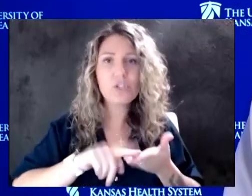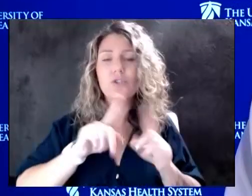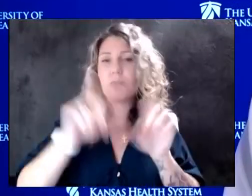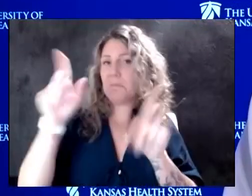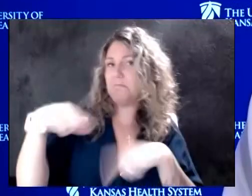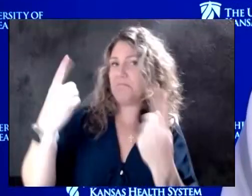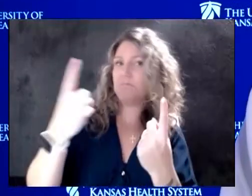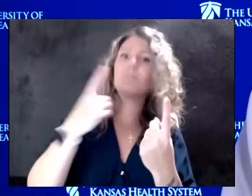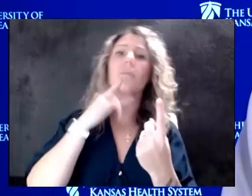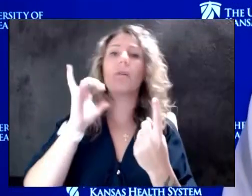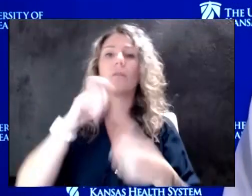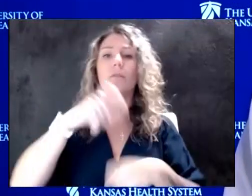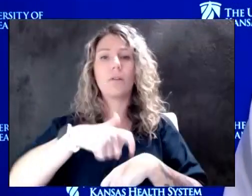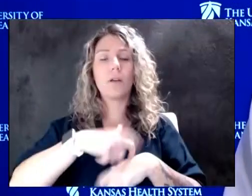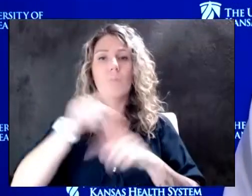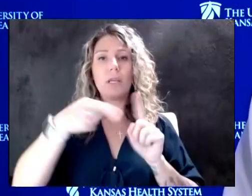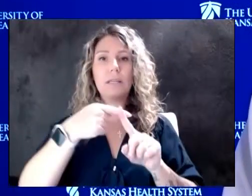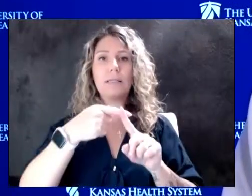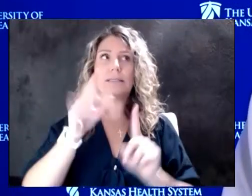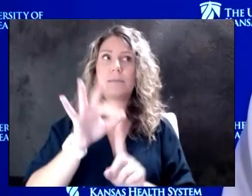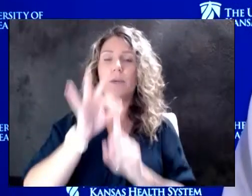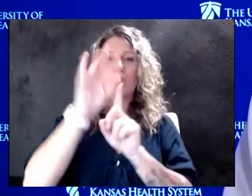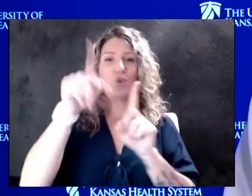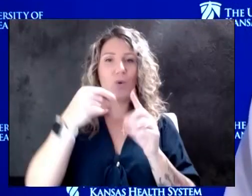the adolescents had it